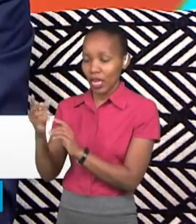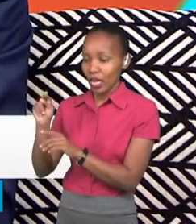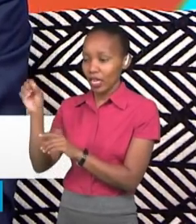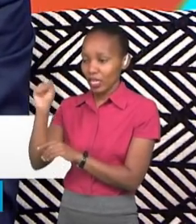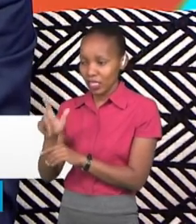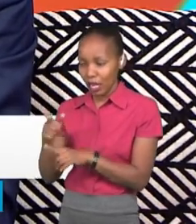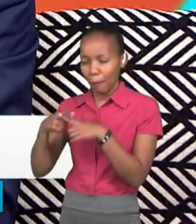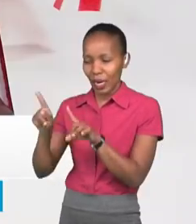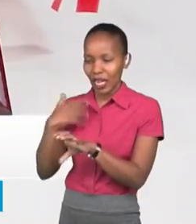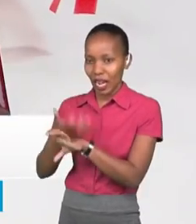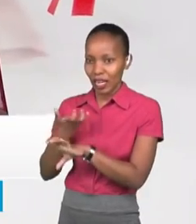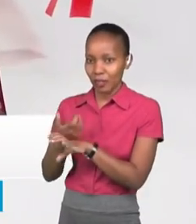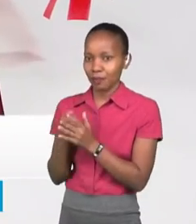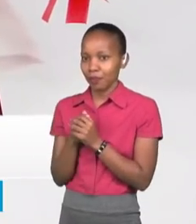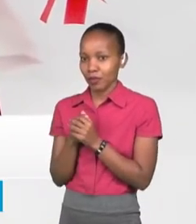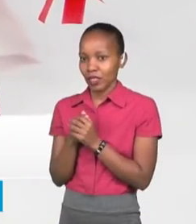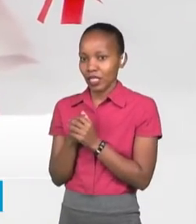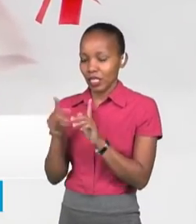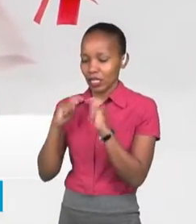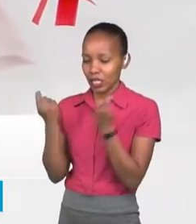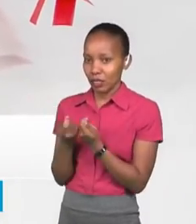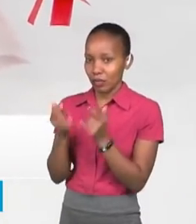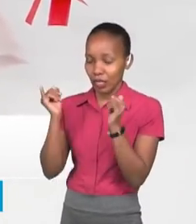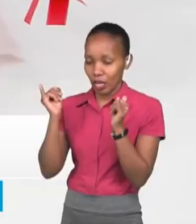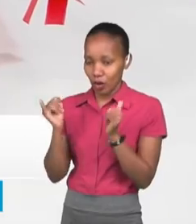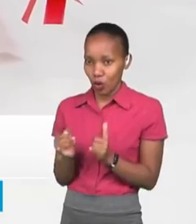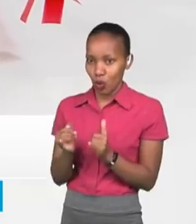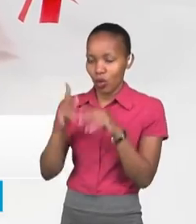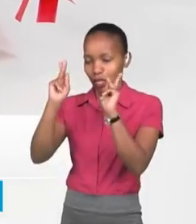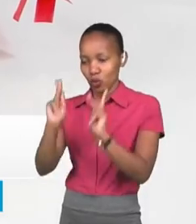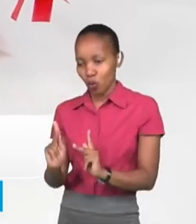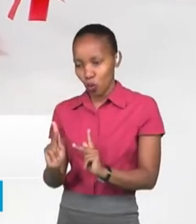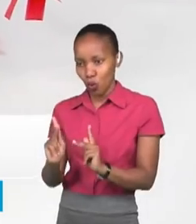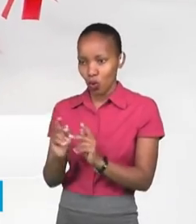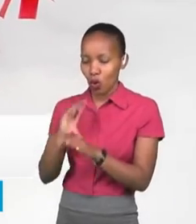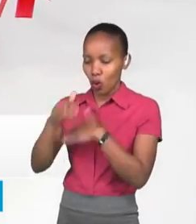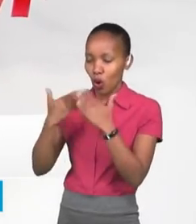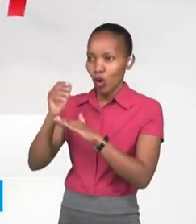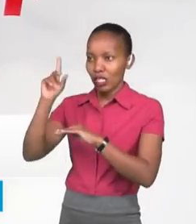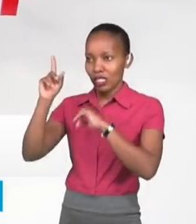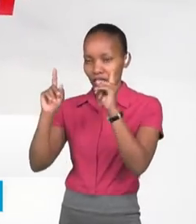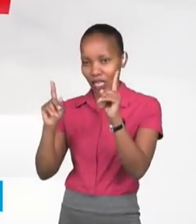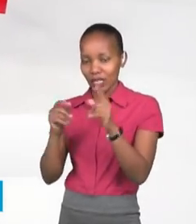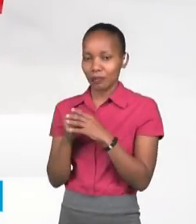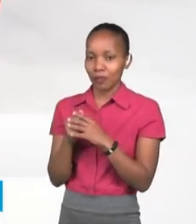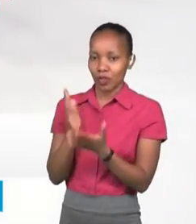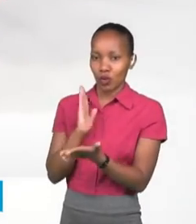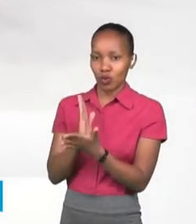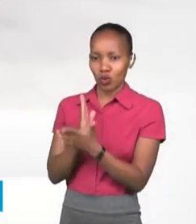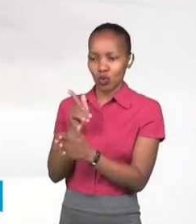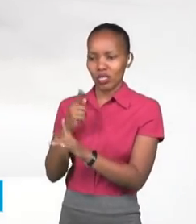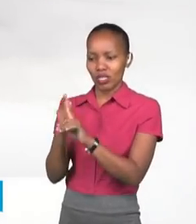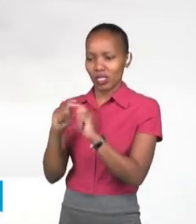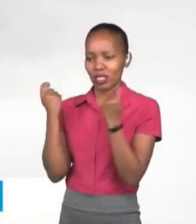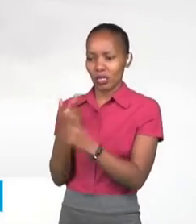Now, look at the pedigree. Even the new teams coming in, like Kisumu All-Stars. For God's sake, where did they come from?